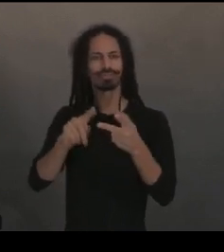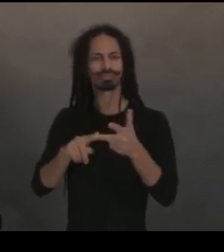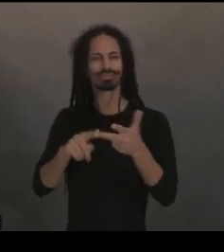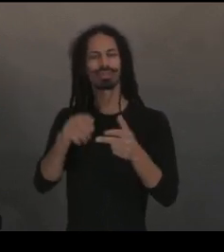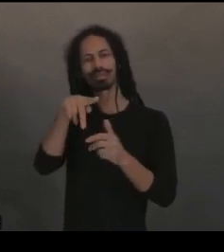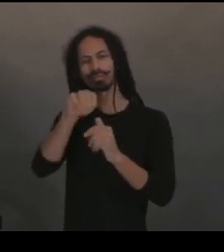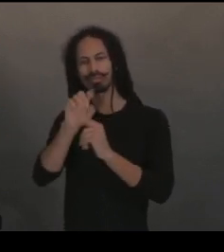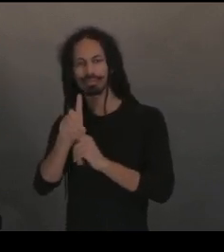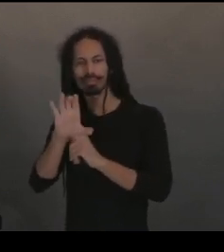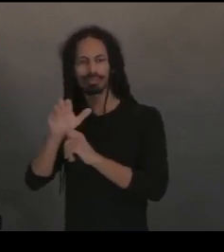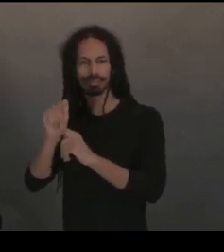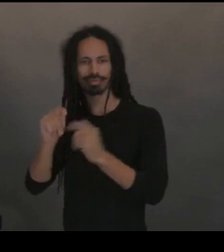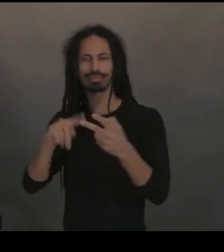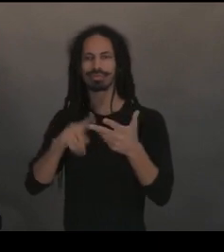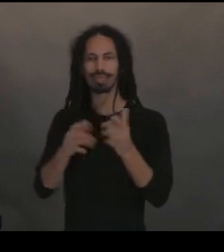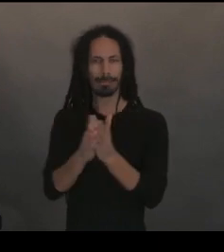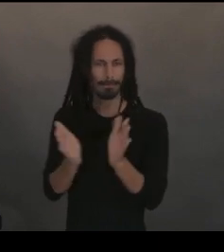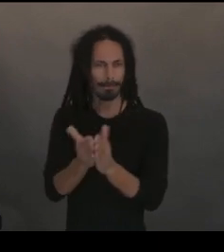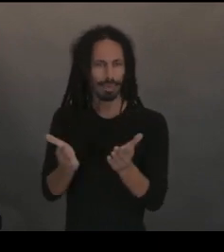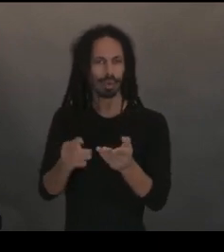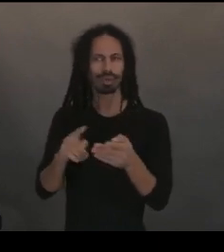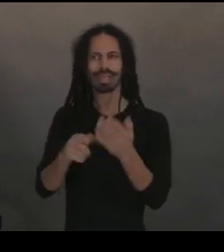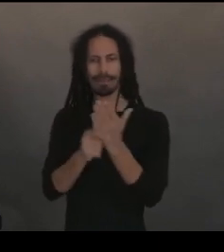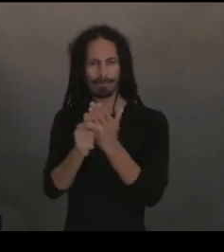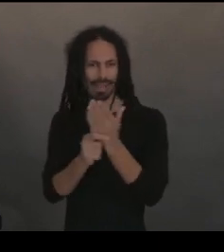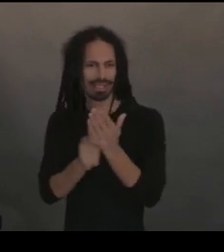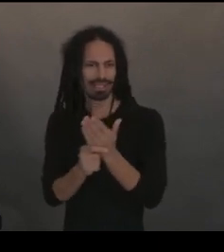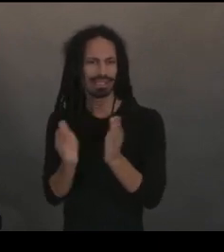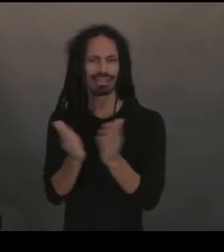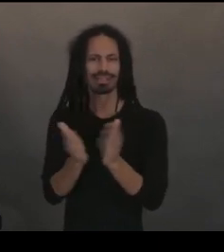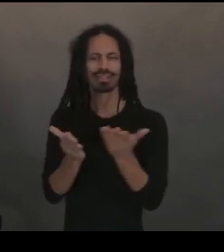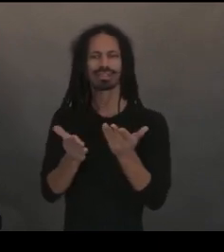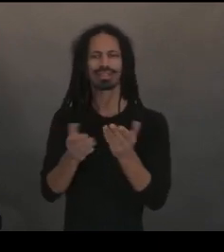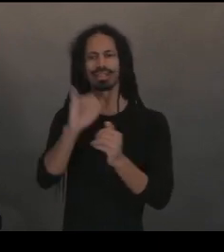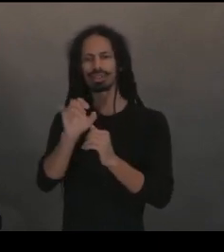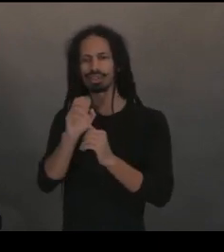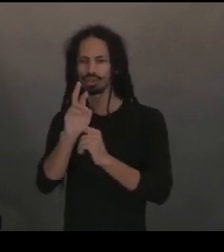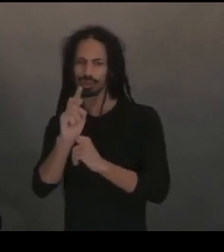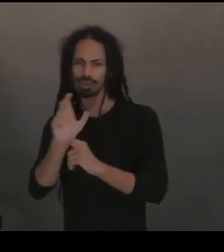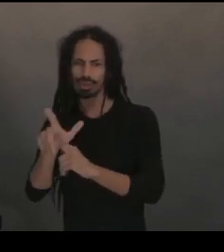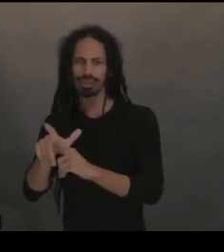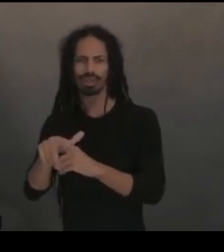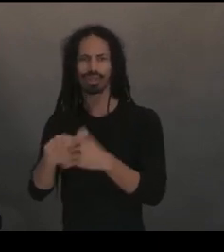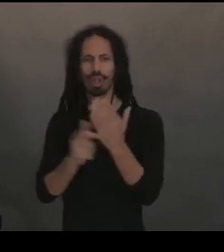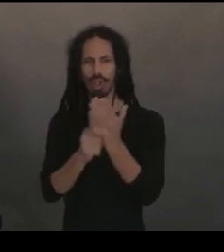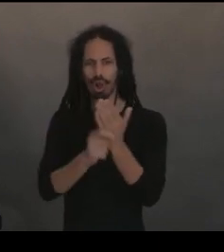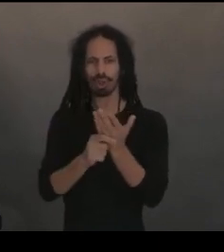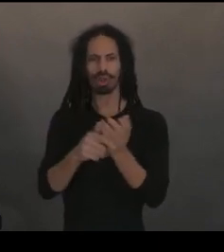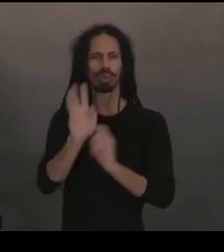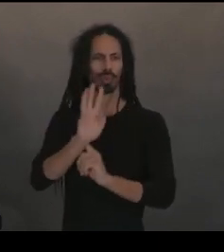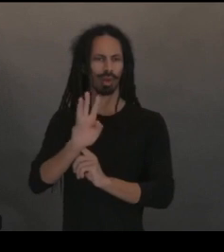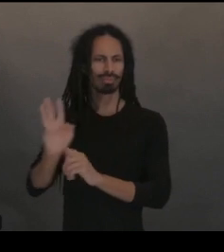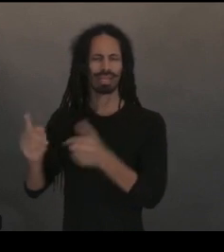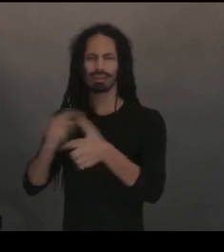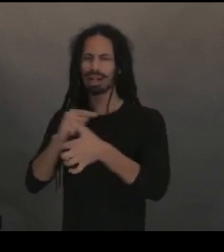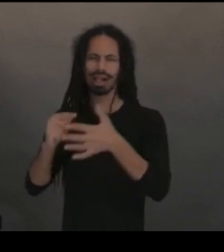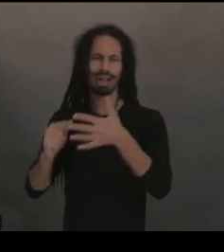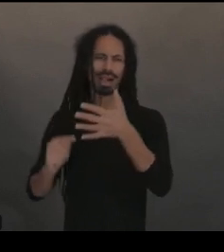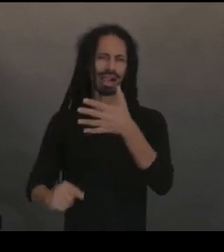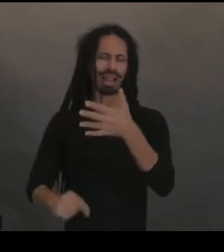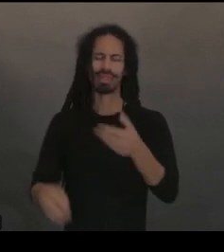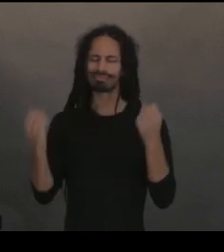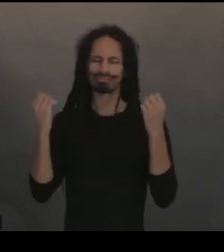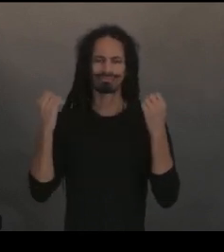podcasts, books, magazines, journal articles, websites. There's a